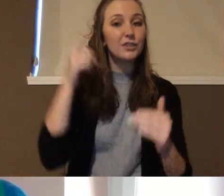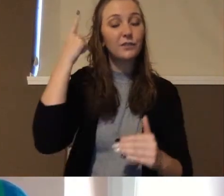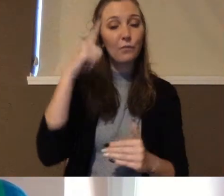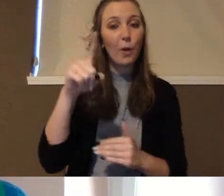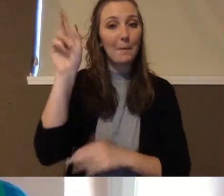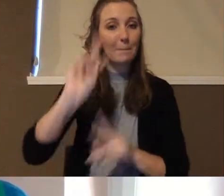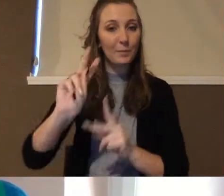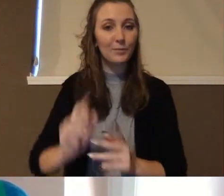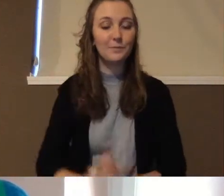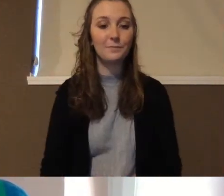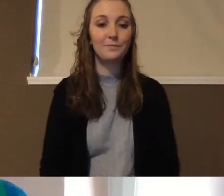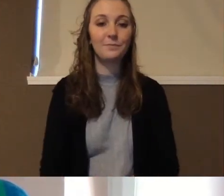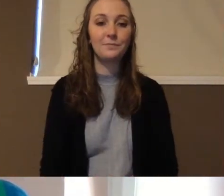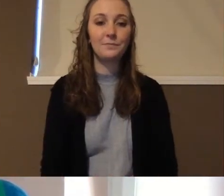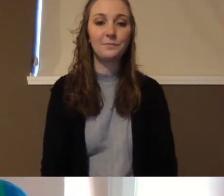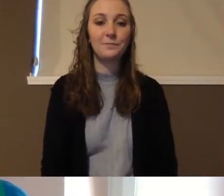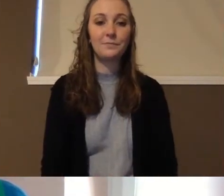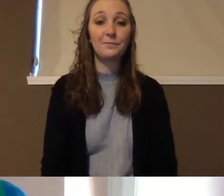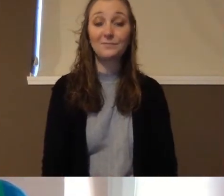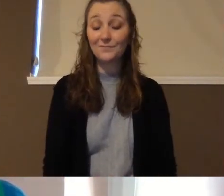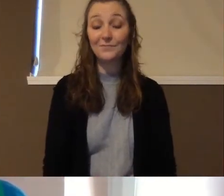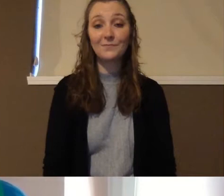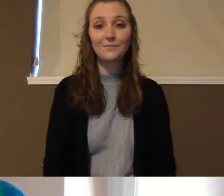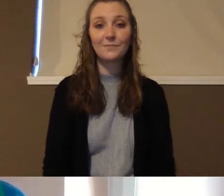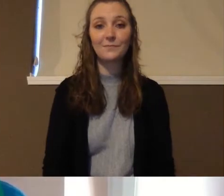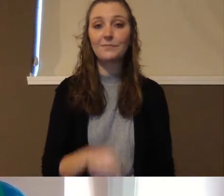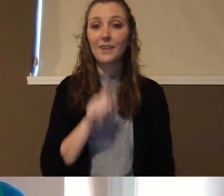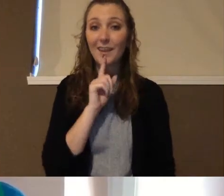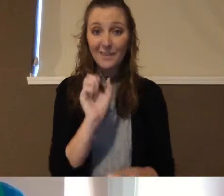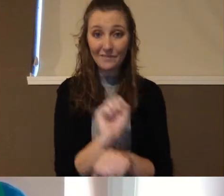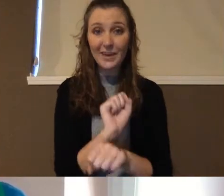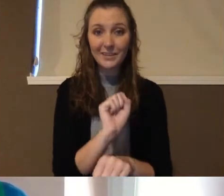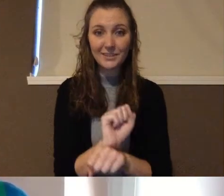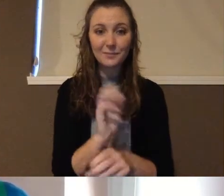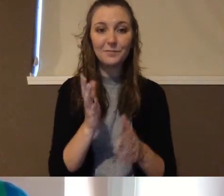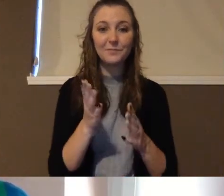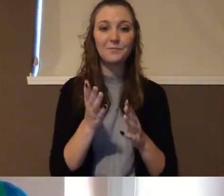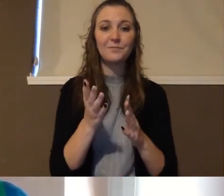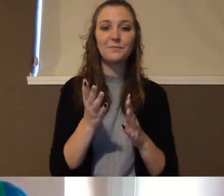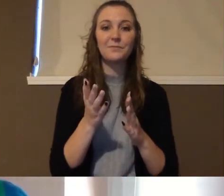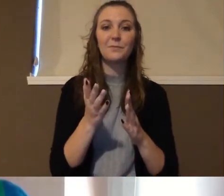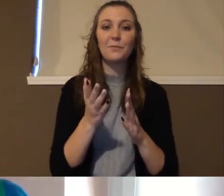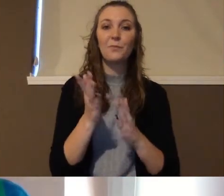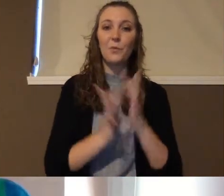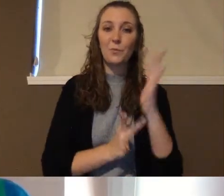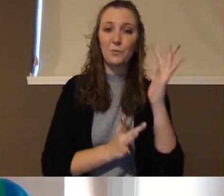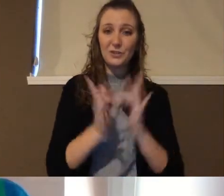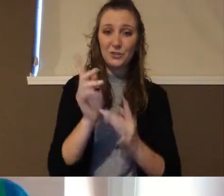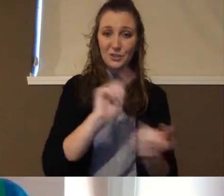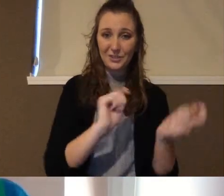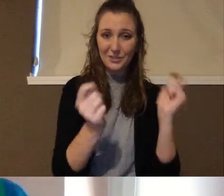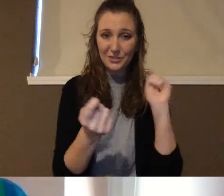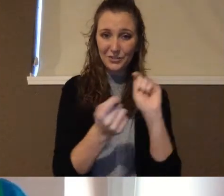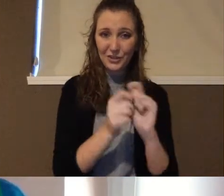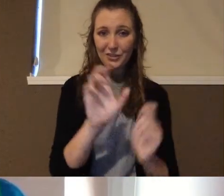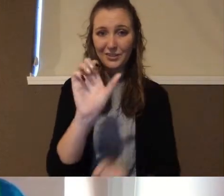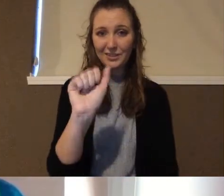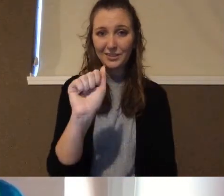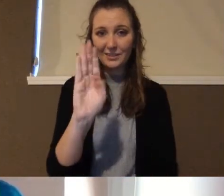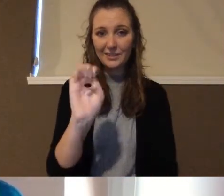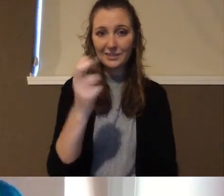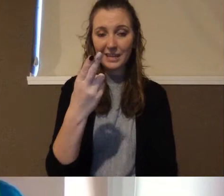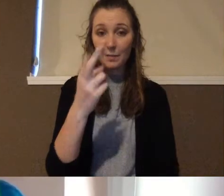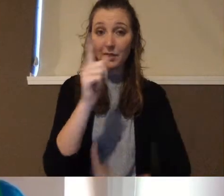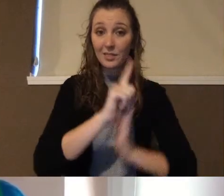In fact, in Jesus' reinterpretation of the Sabbath laws, Jesus is declaring